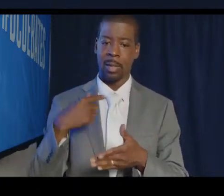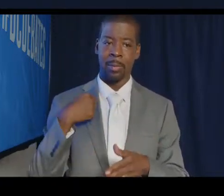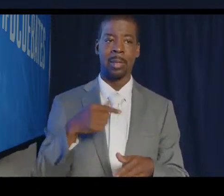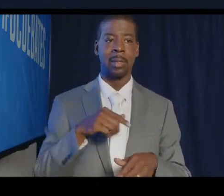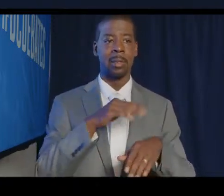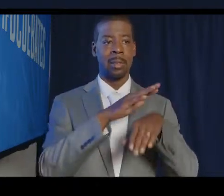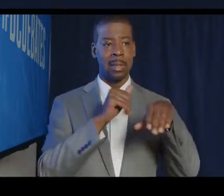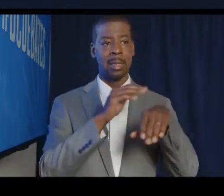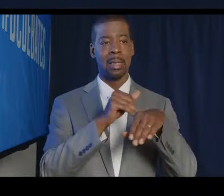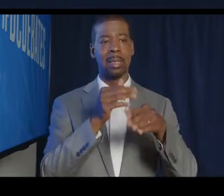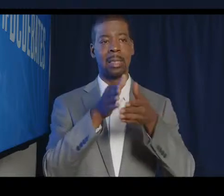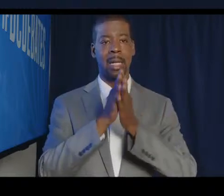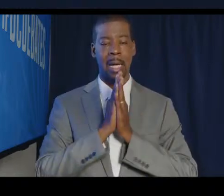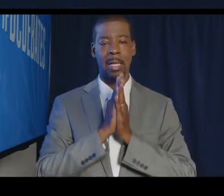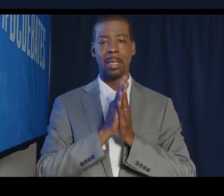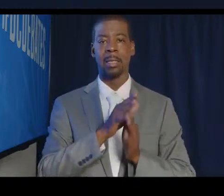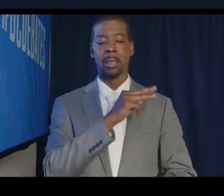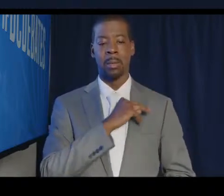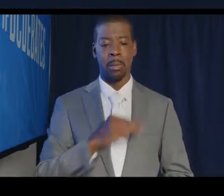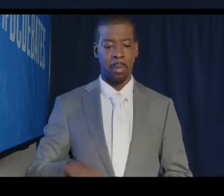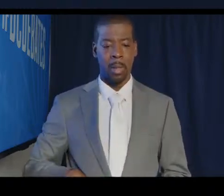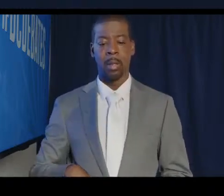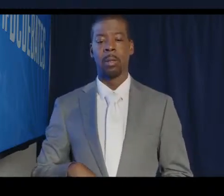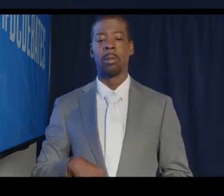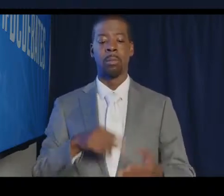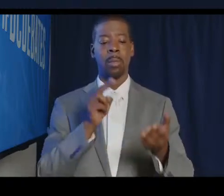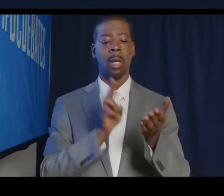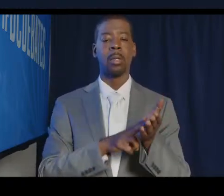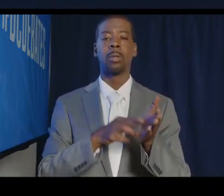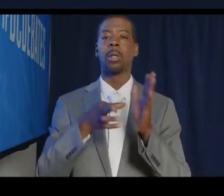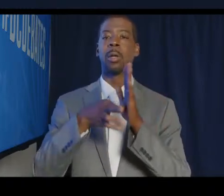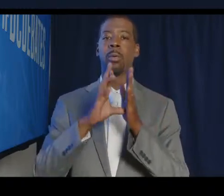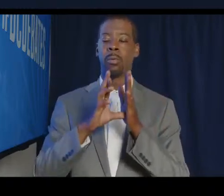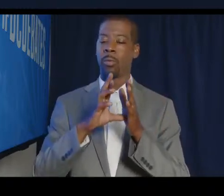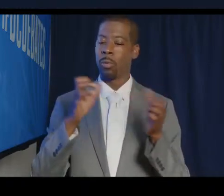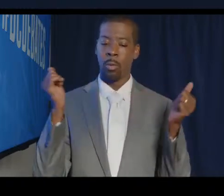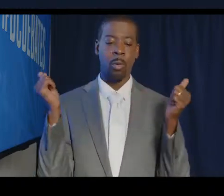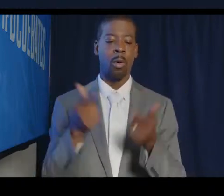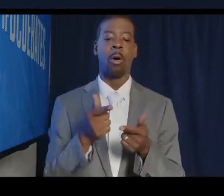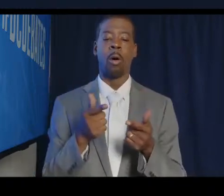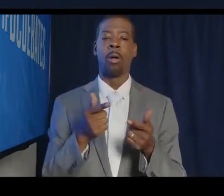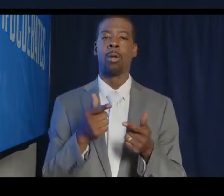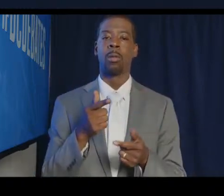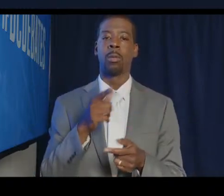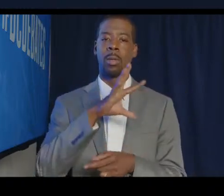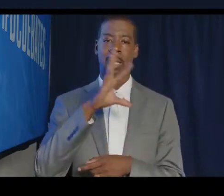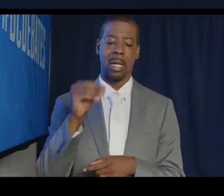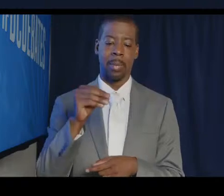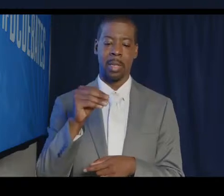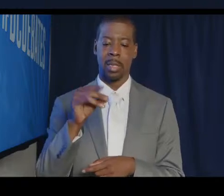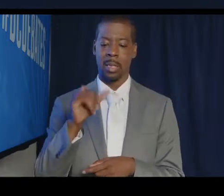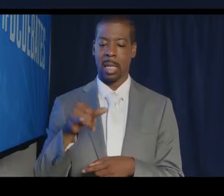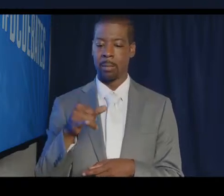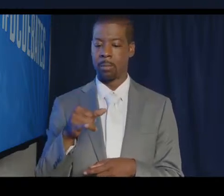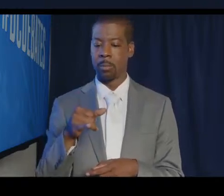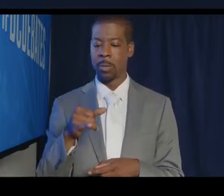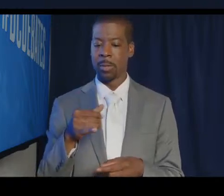to do a complete contract review of every single agency that was mentioned in those allegations to ensure